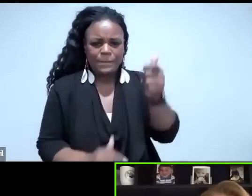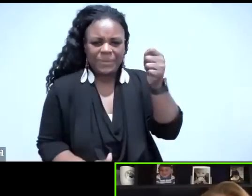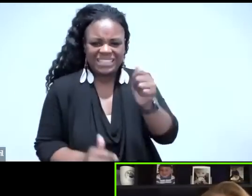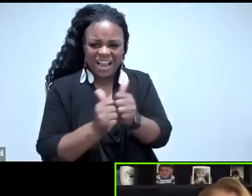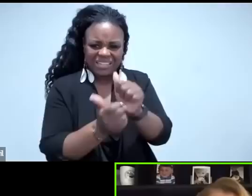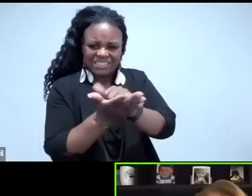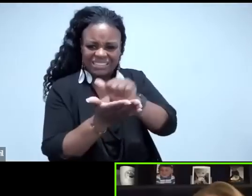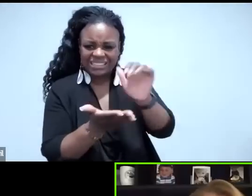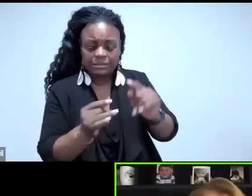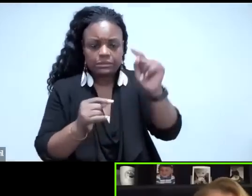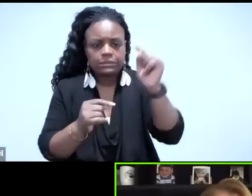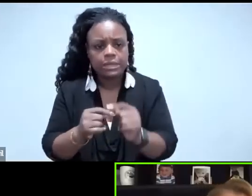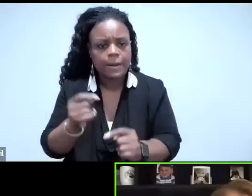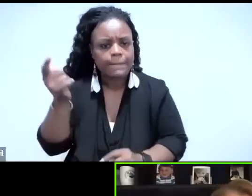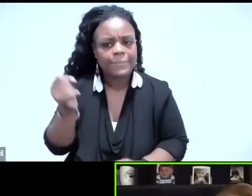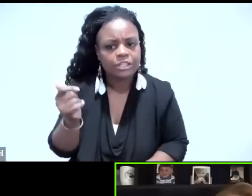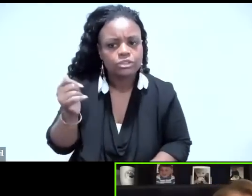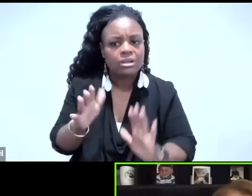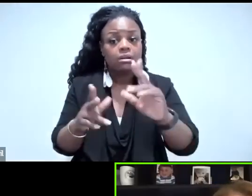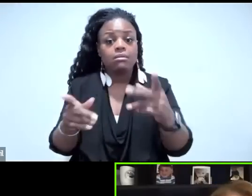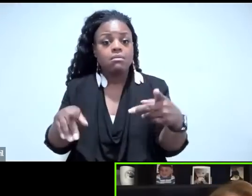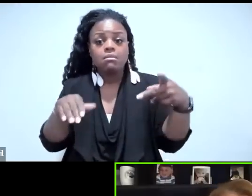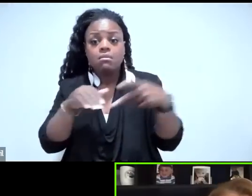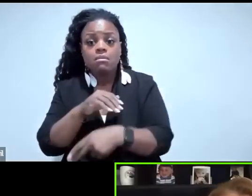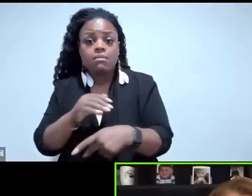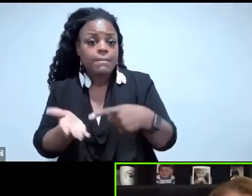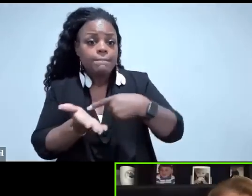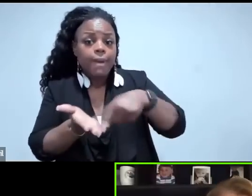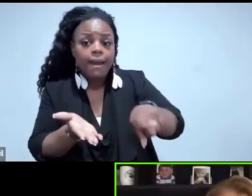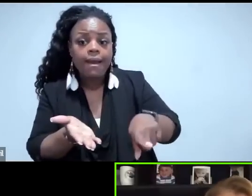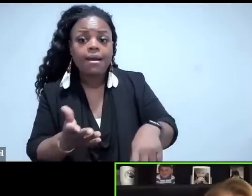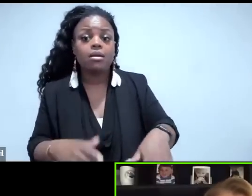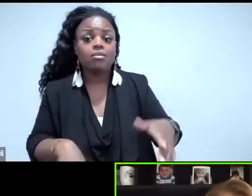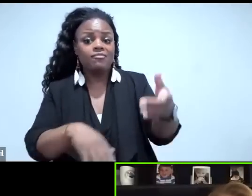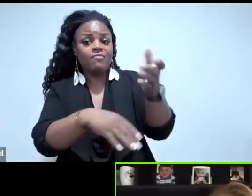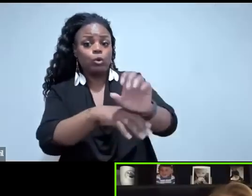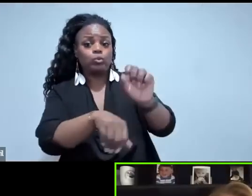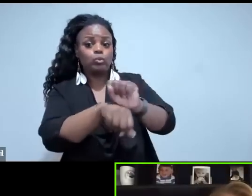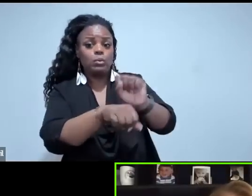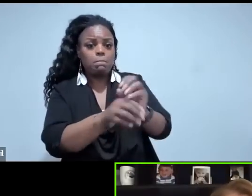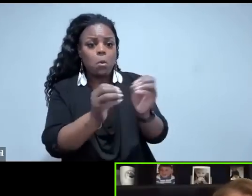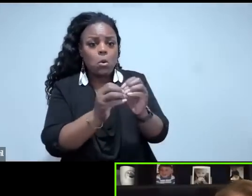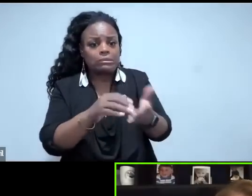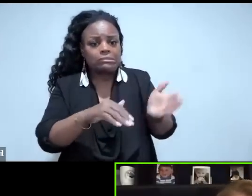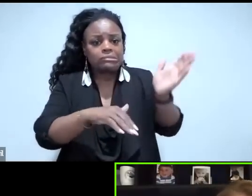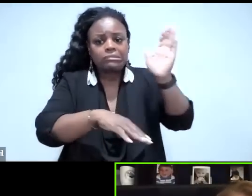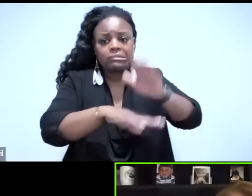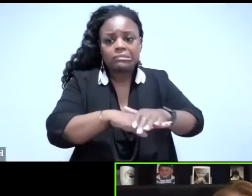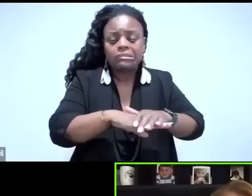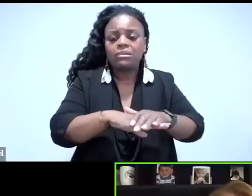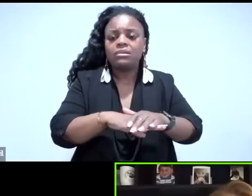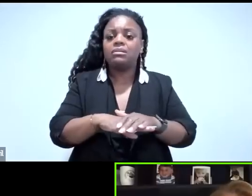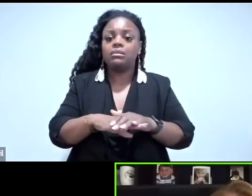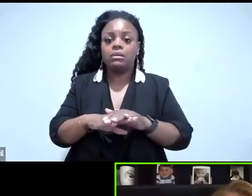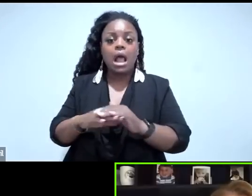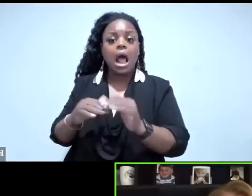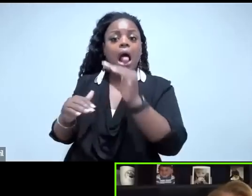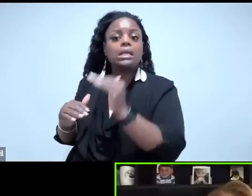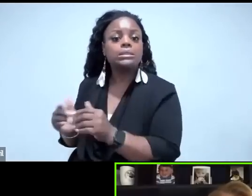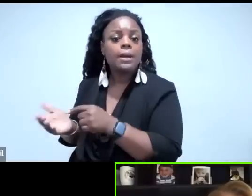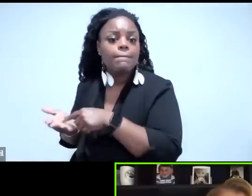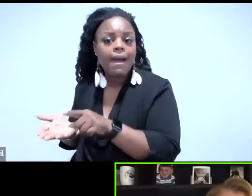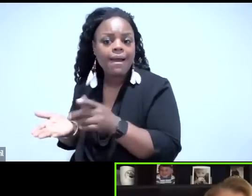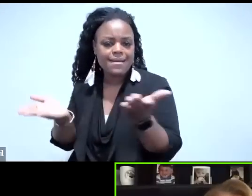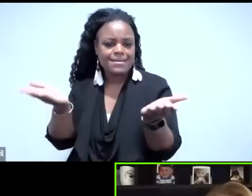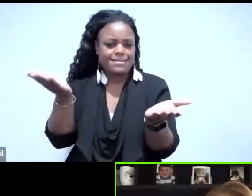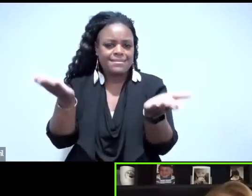work more for less, cut the ability to have time with your family, cut vacations, cut the ability to have